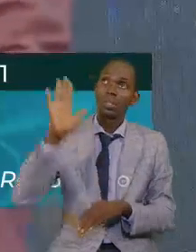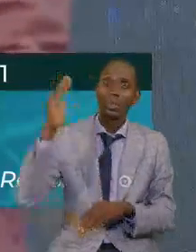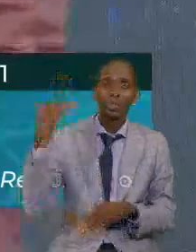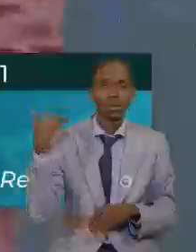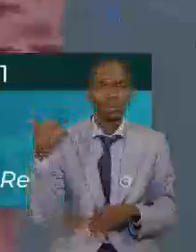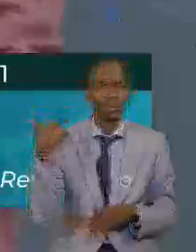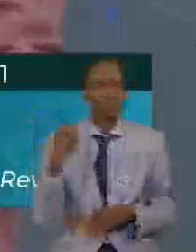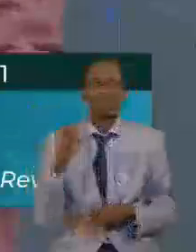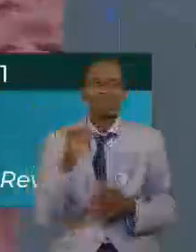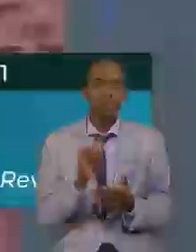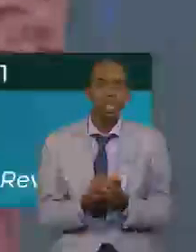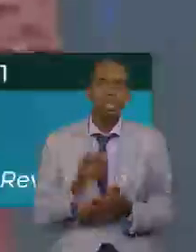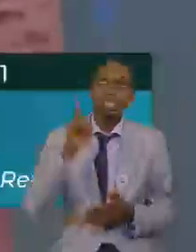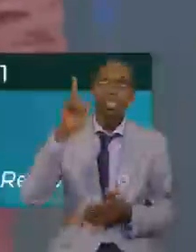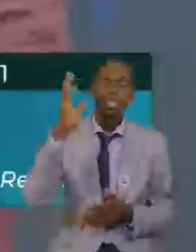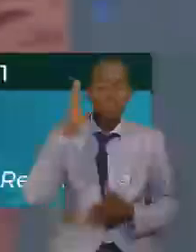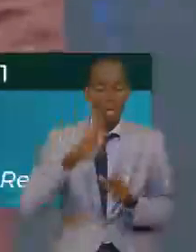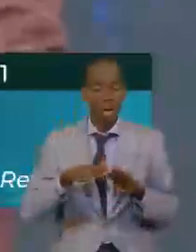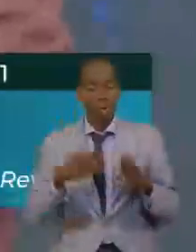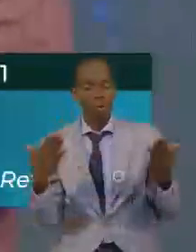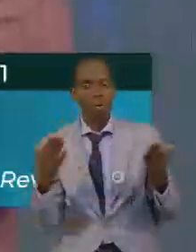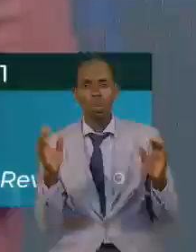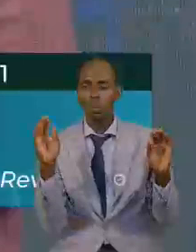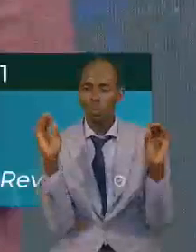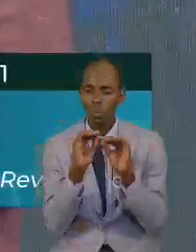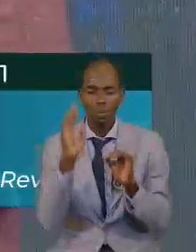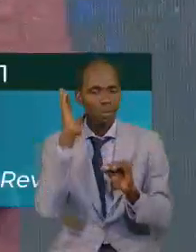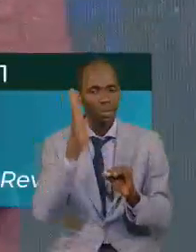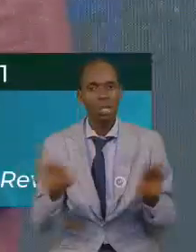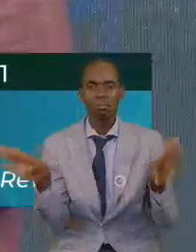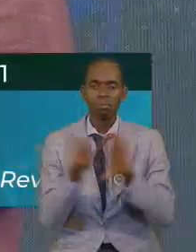So he shall open and none shall shut.